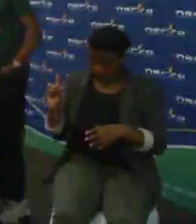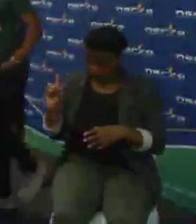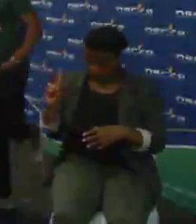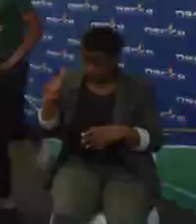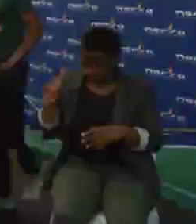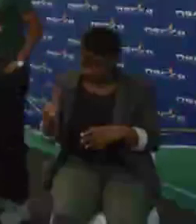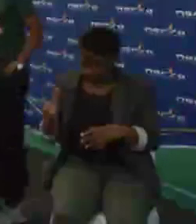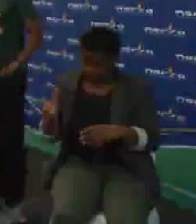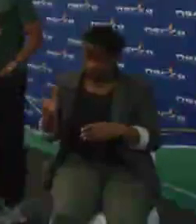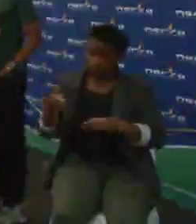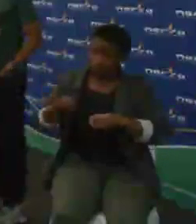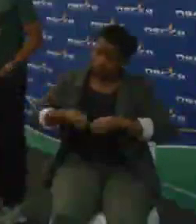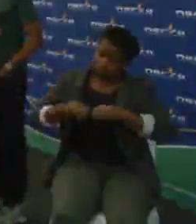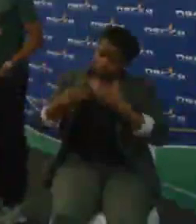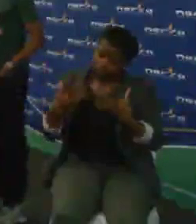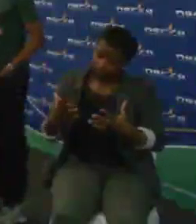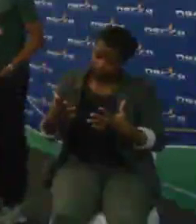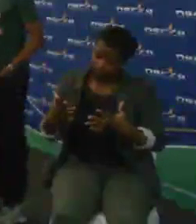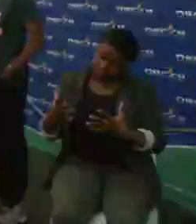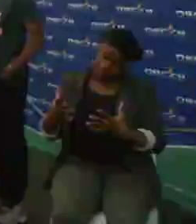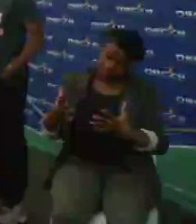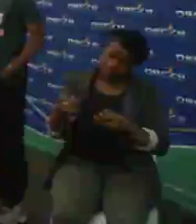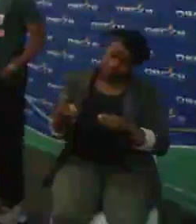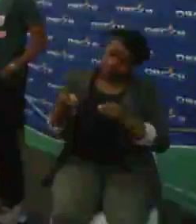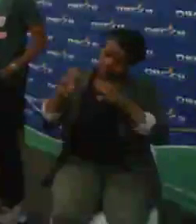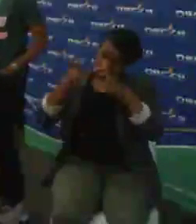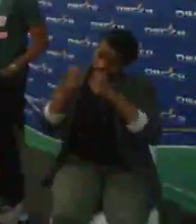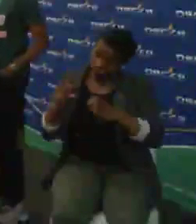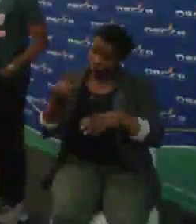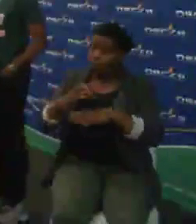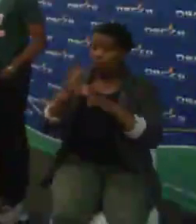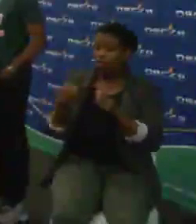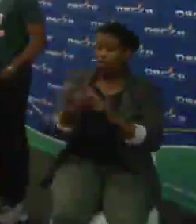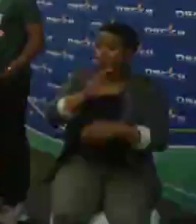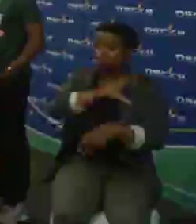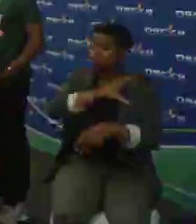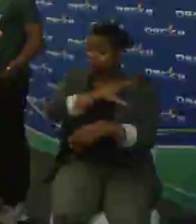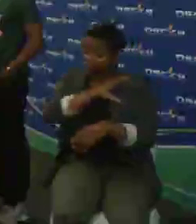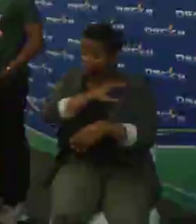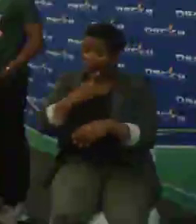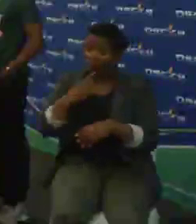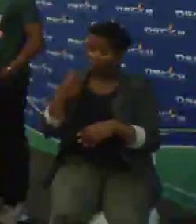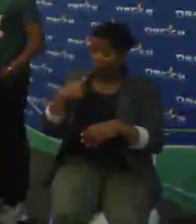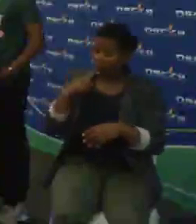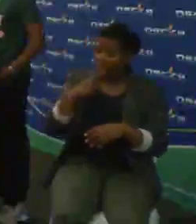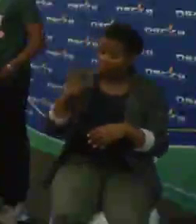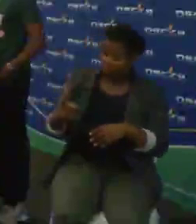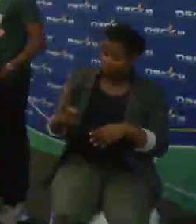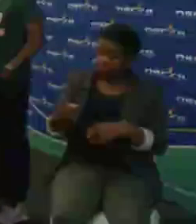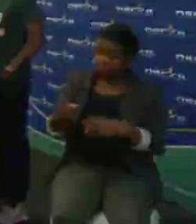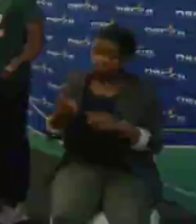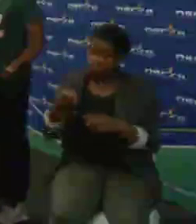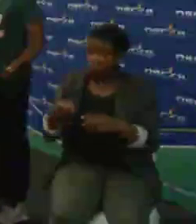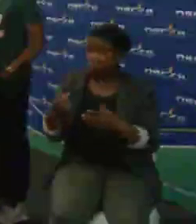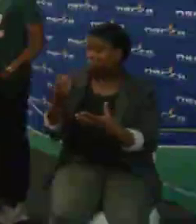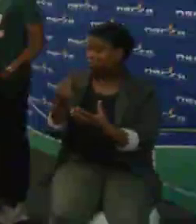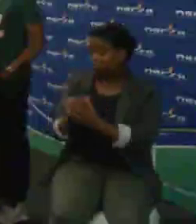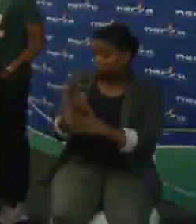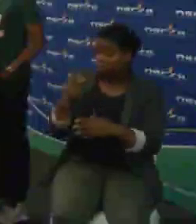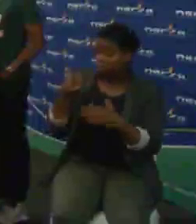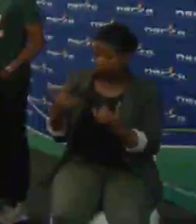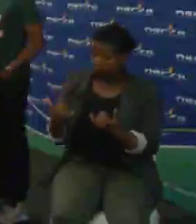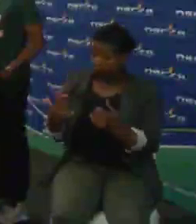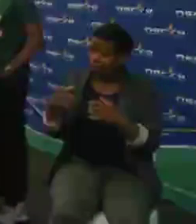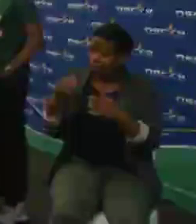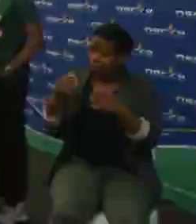is to appropriately allocate commercial risk between Eskom and its customers, and as I said, that's not happening. In fact, the customer